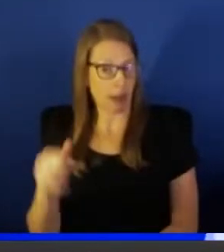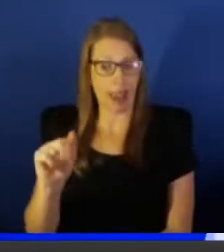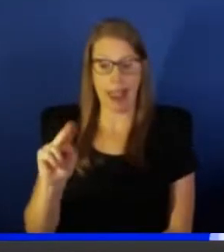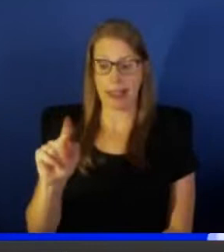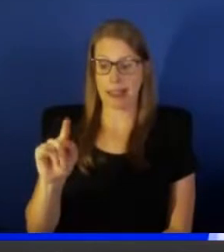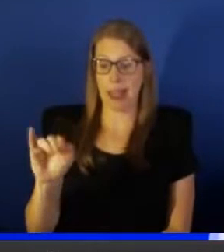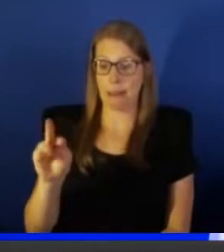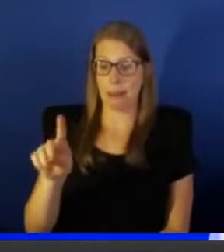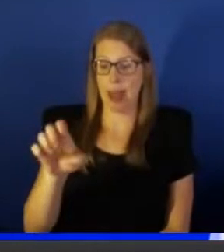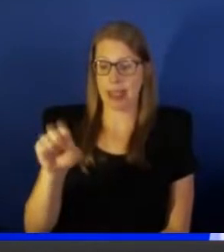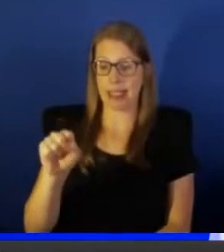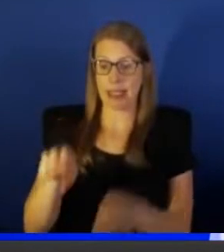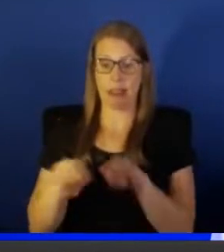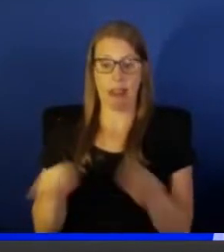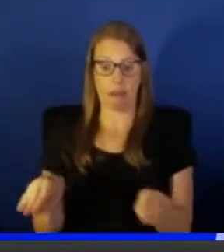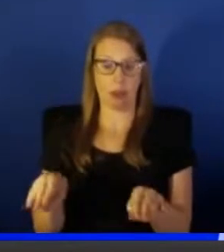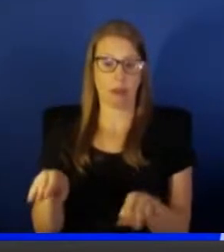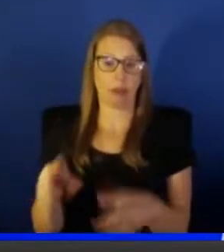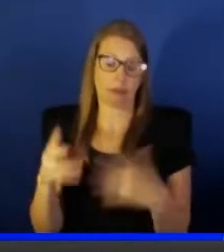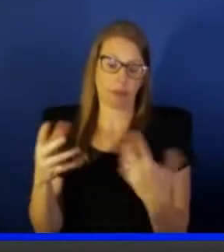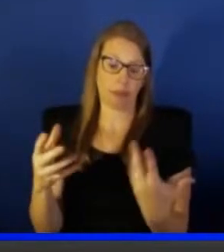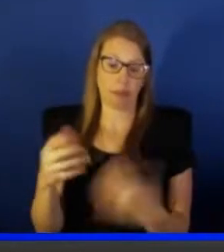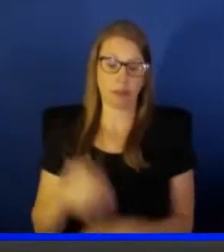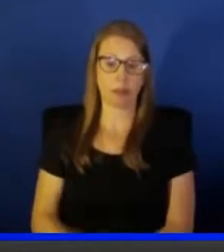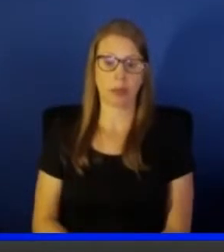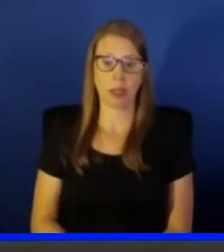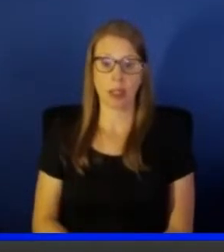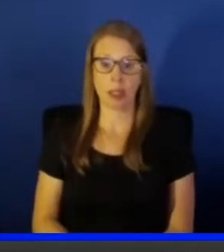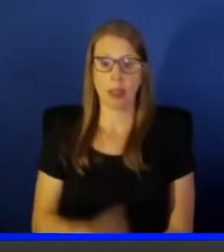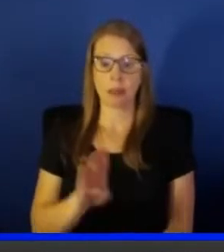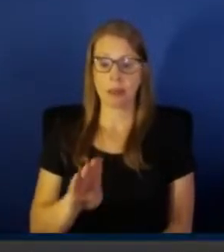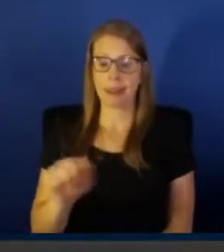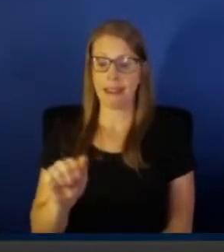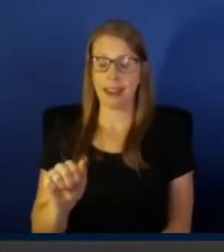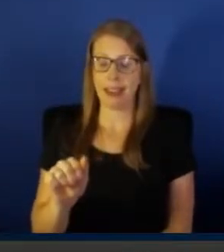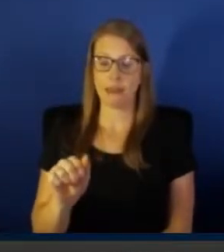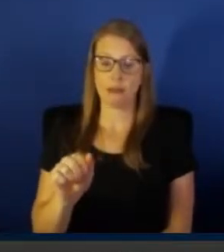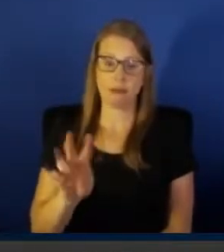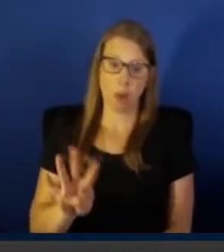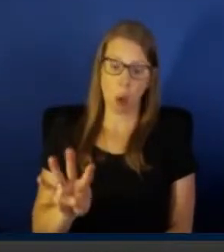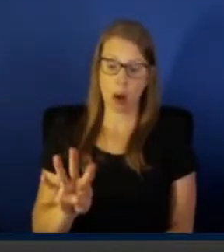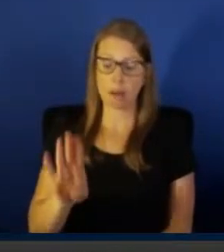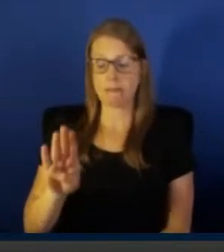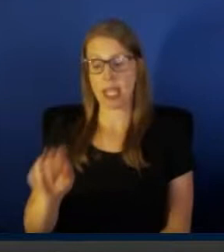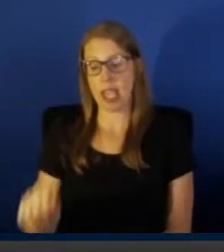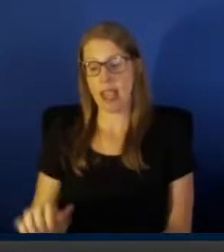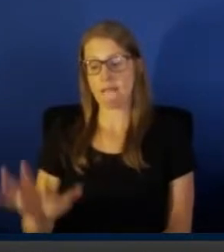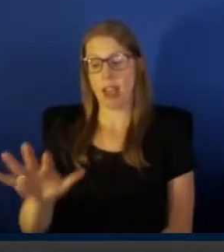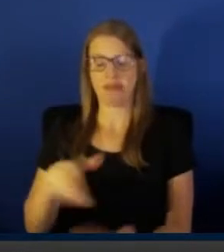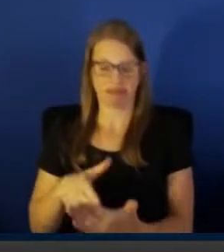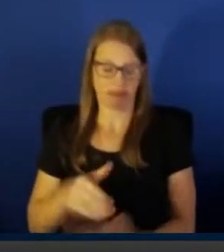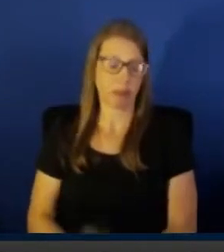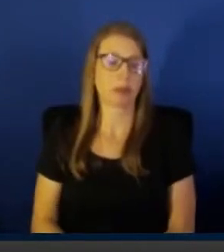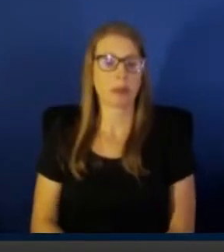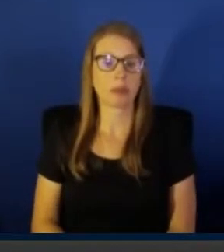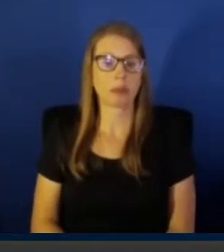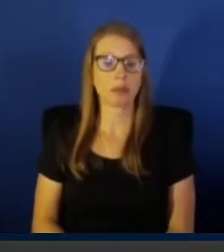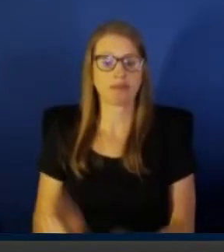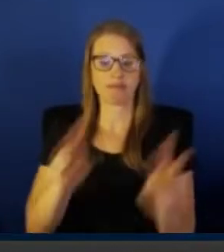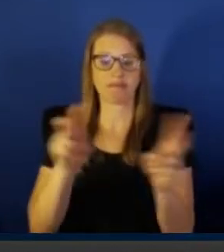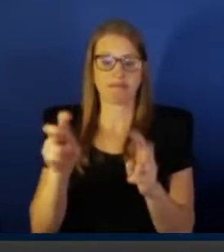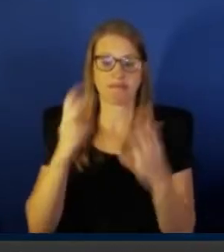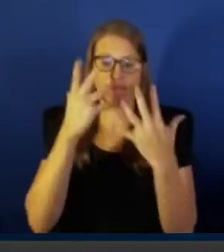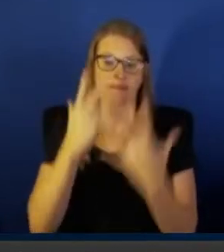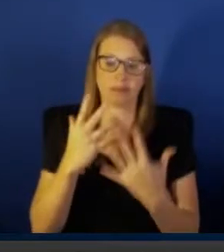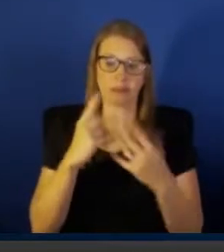particular variant, i.e. BA4 and BA5. All right, this next headline, kind of a bummer, but it really goes in line with what we have said